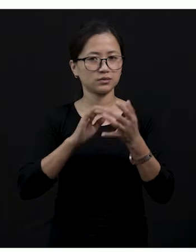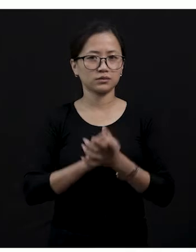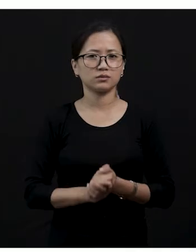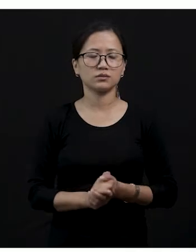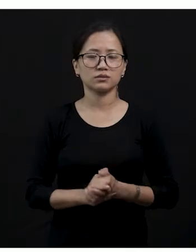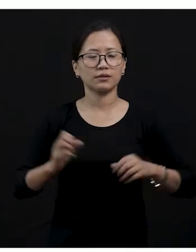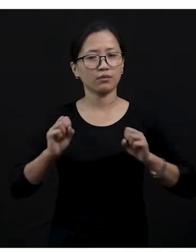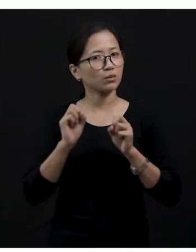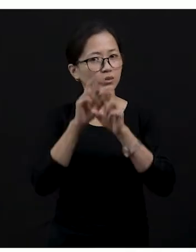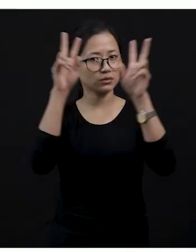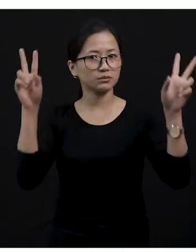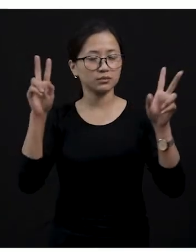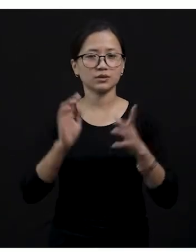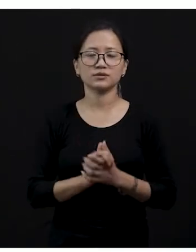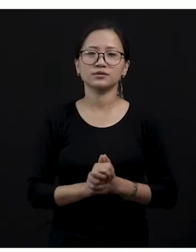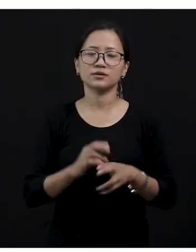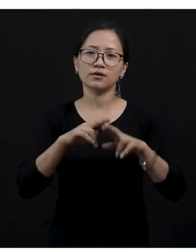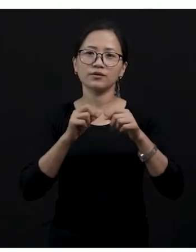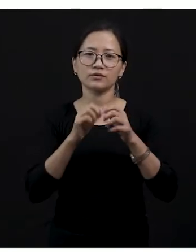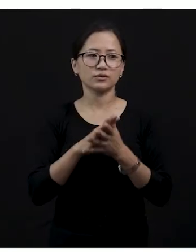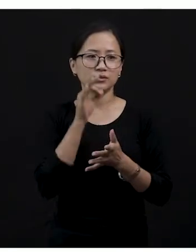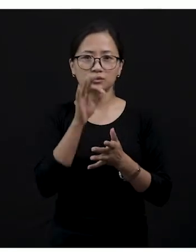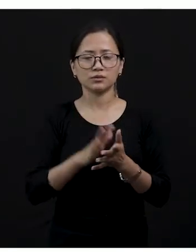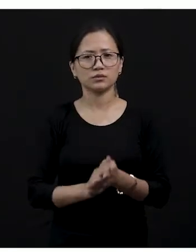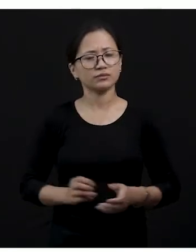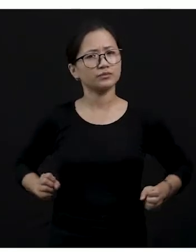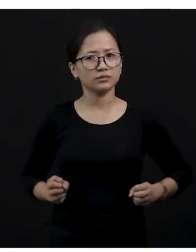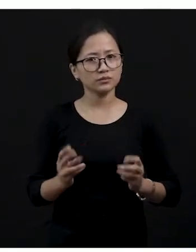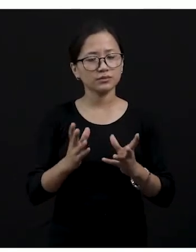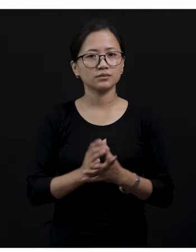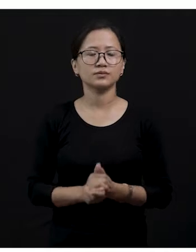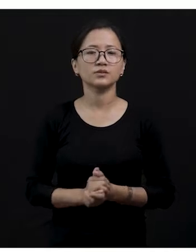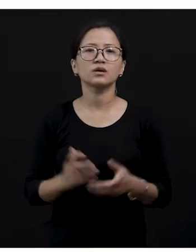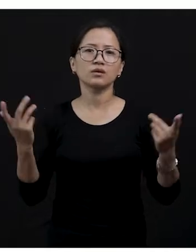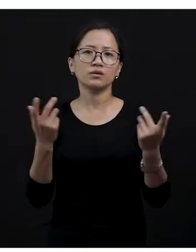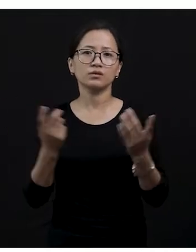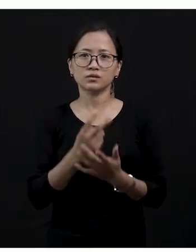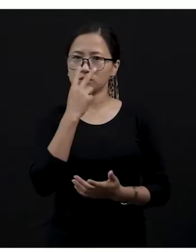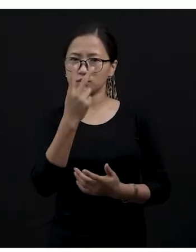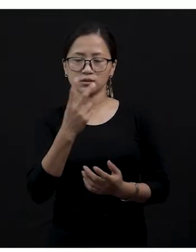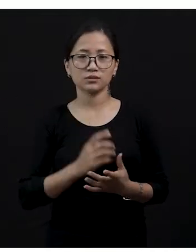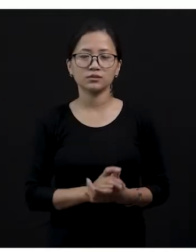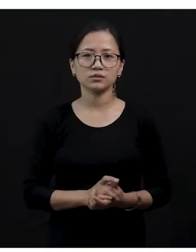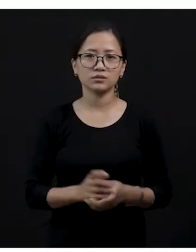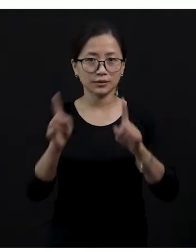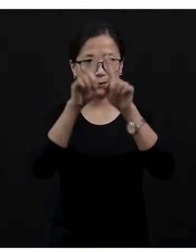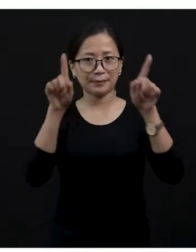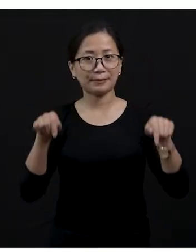amazing fact. Let us see an amazing fact now. Are you ready? What is this?